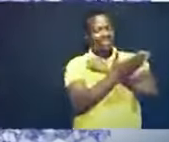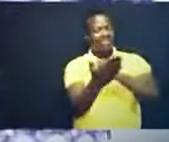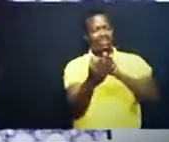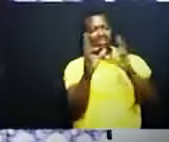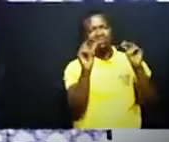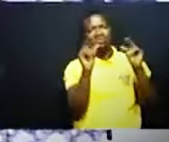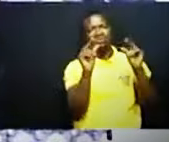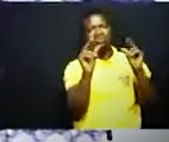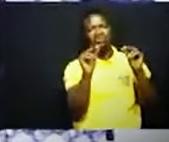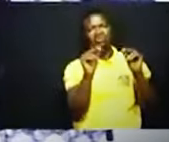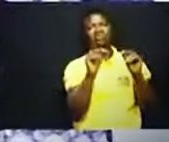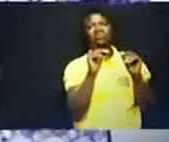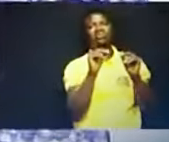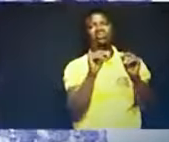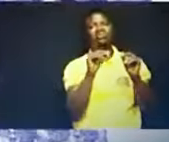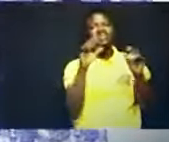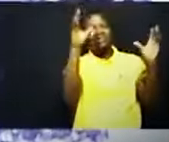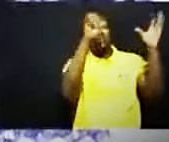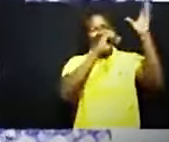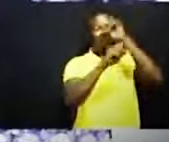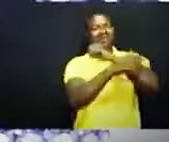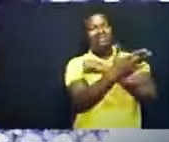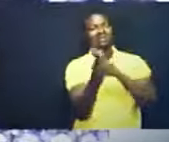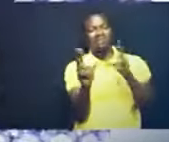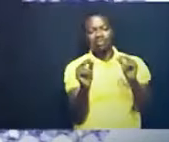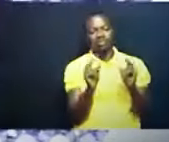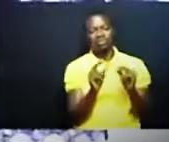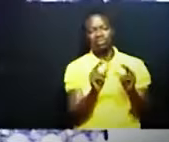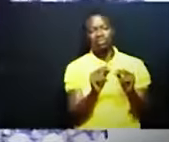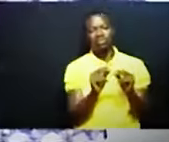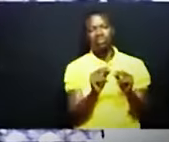bu no se ye gidia enyina so nim anase